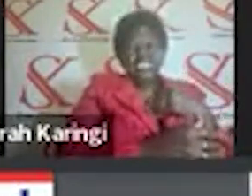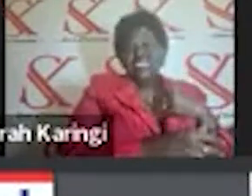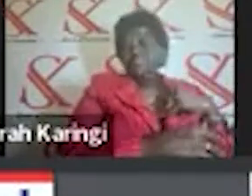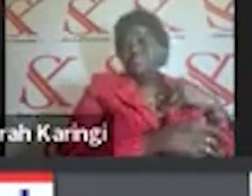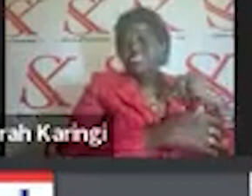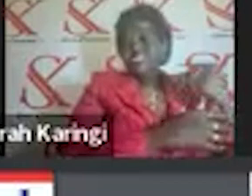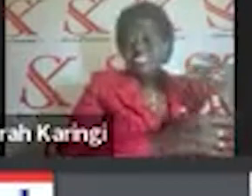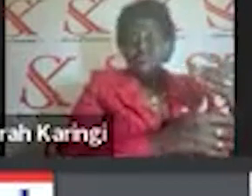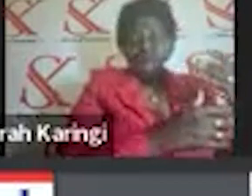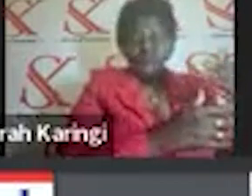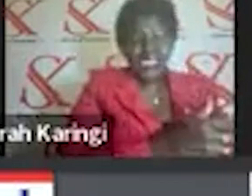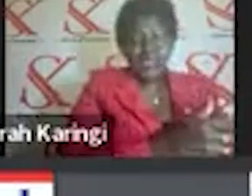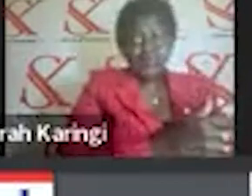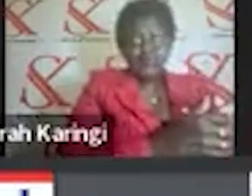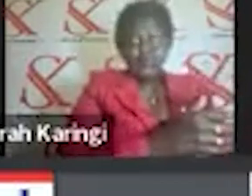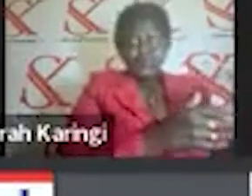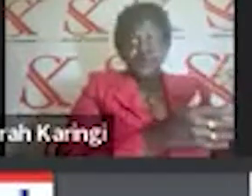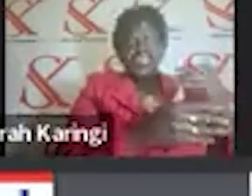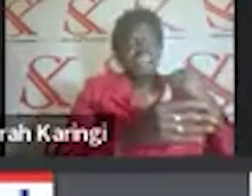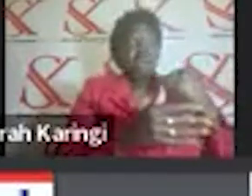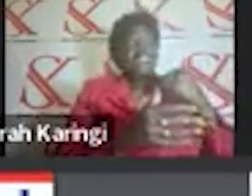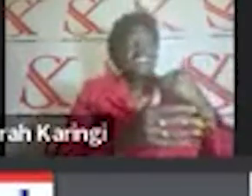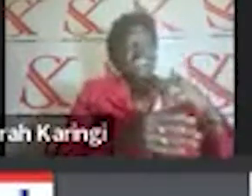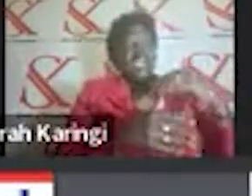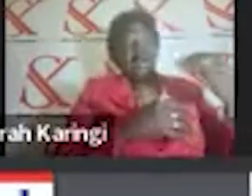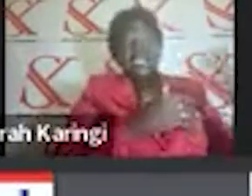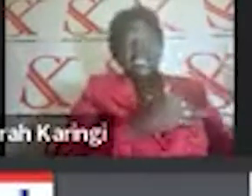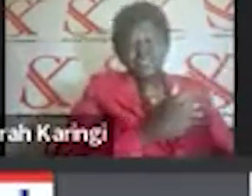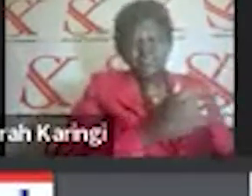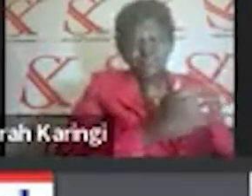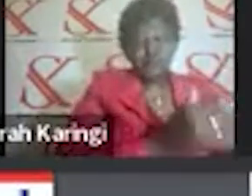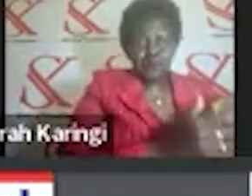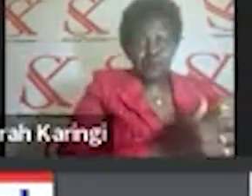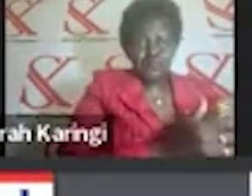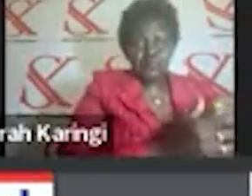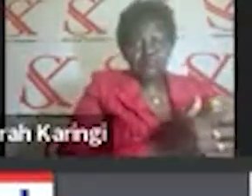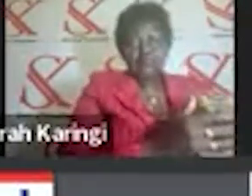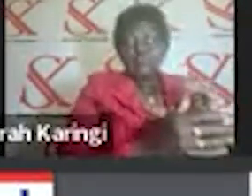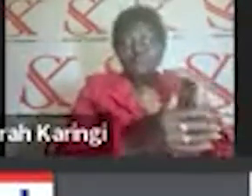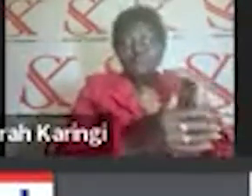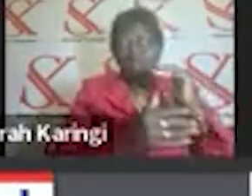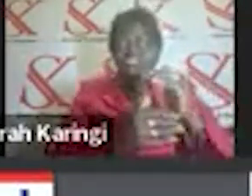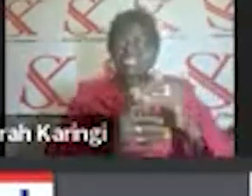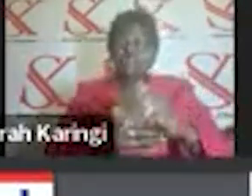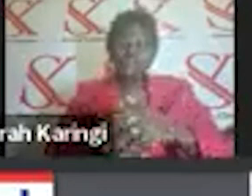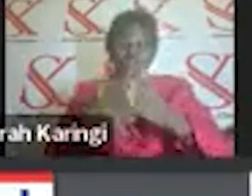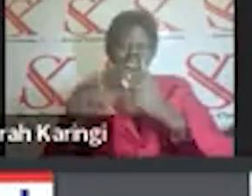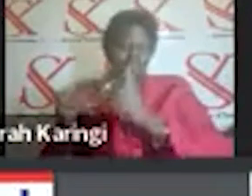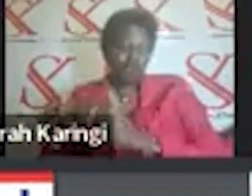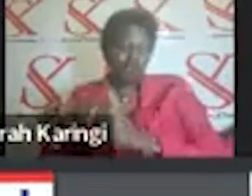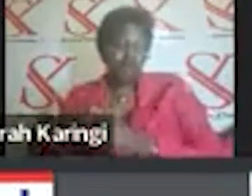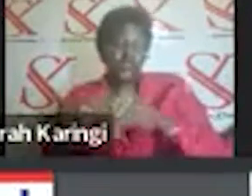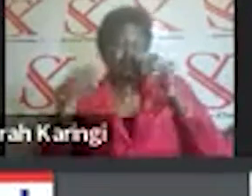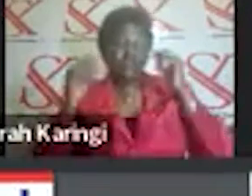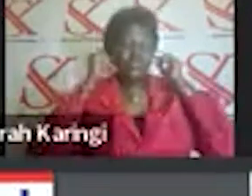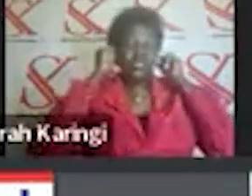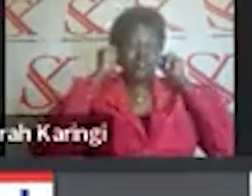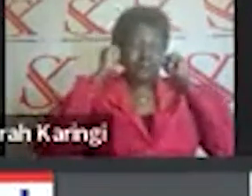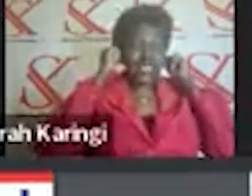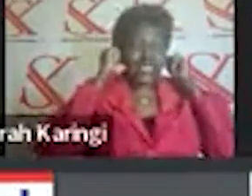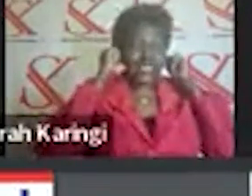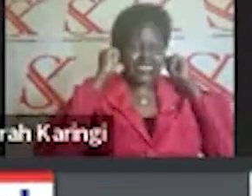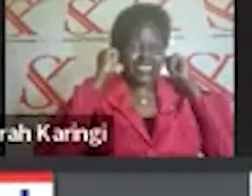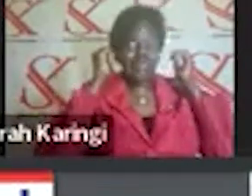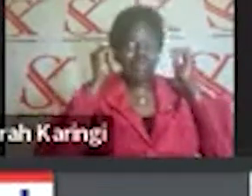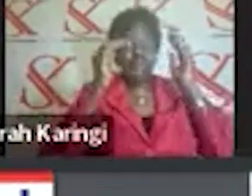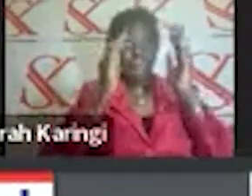me listen to other people. Let me see how I can be of support to them. What can I also learn from them? So I should also give them